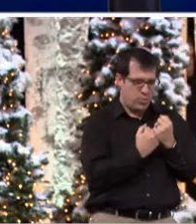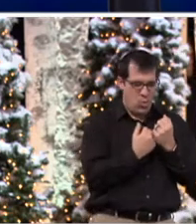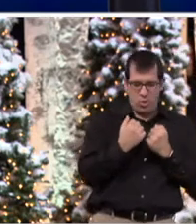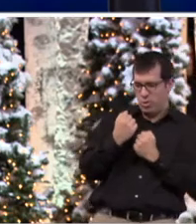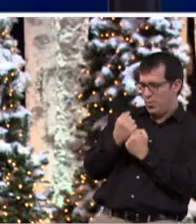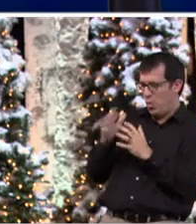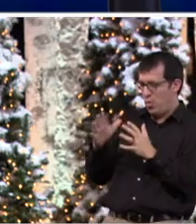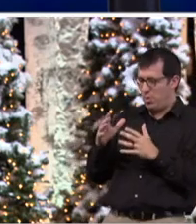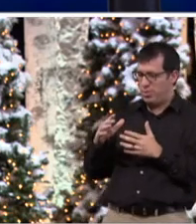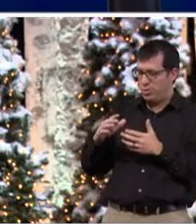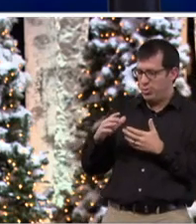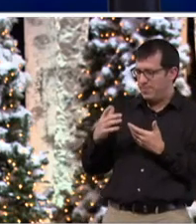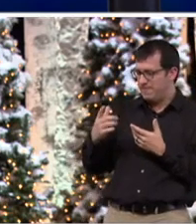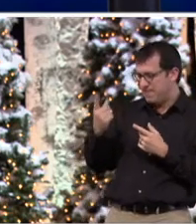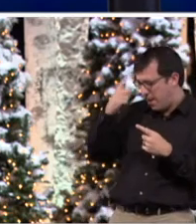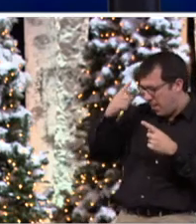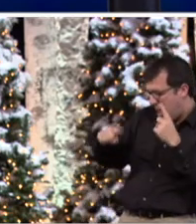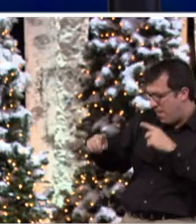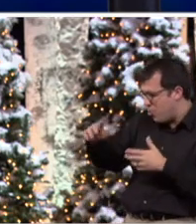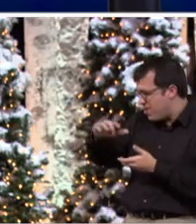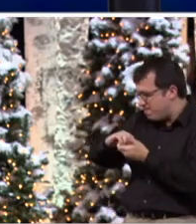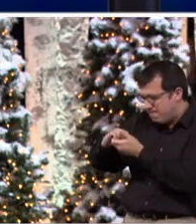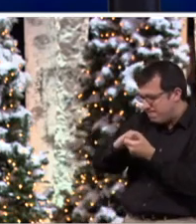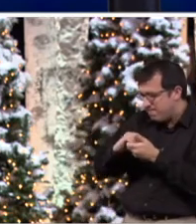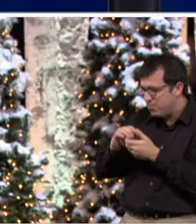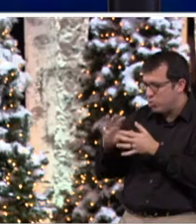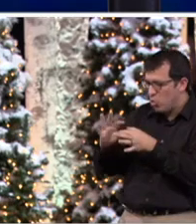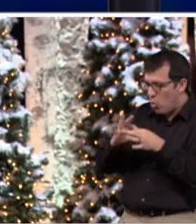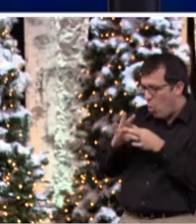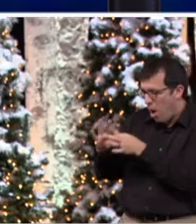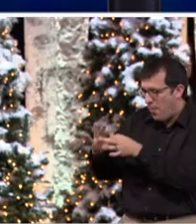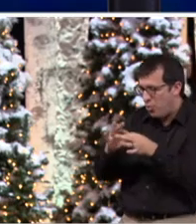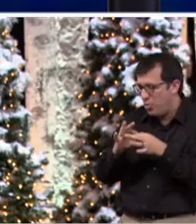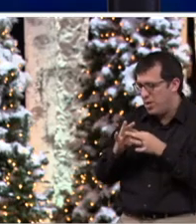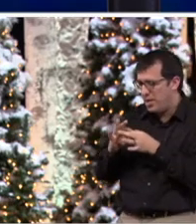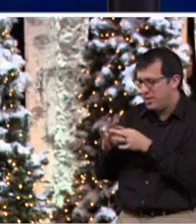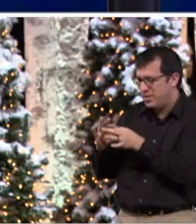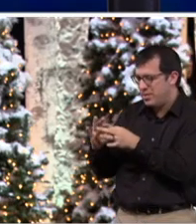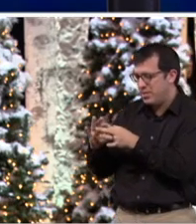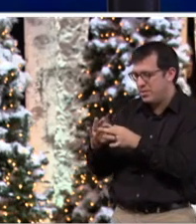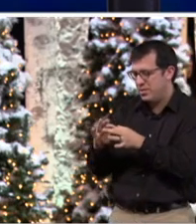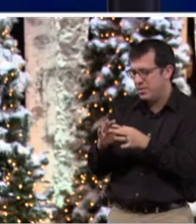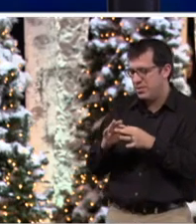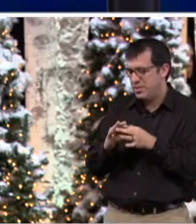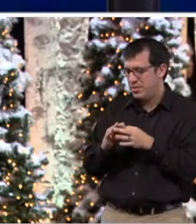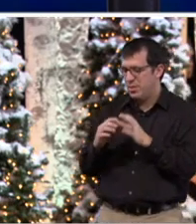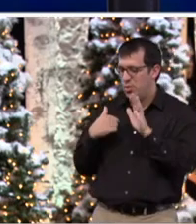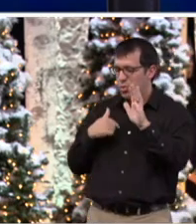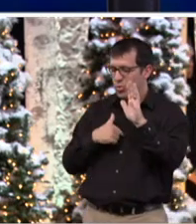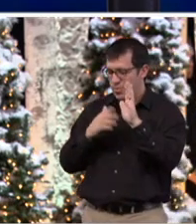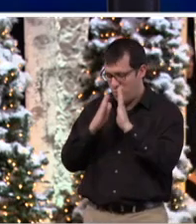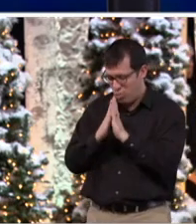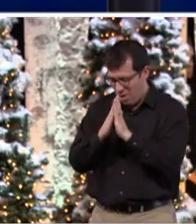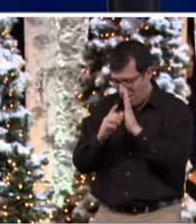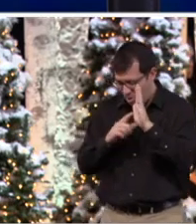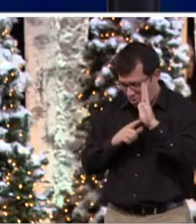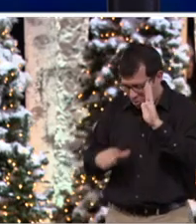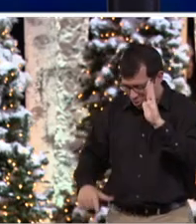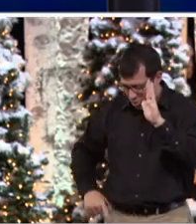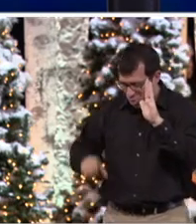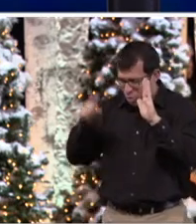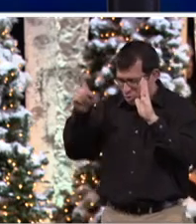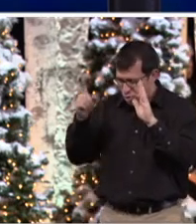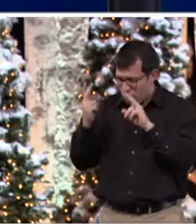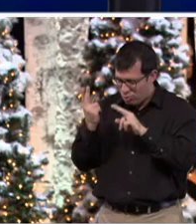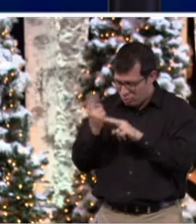to collaborate, to cooperate. And we pray, Lord, that you will use us to